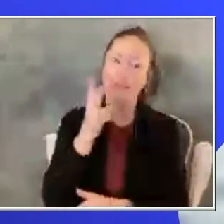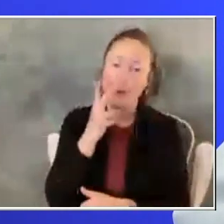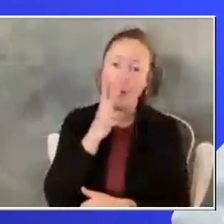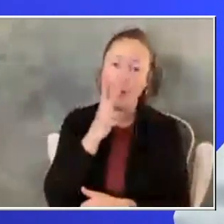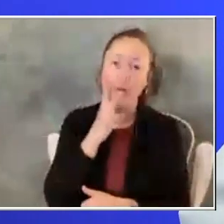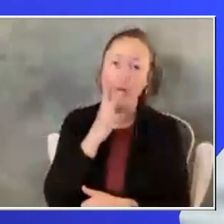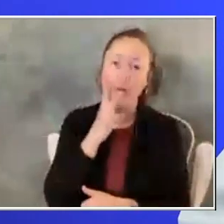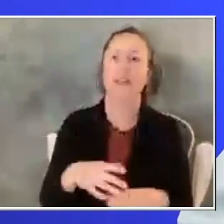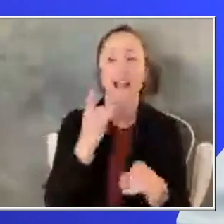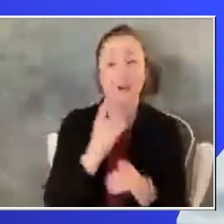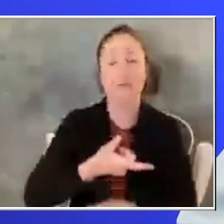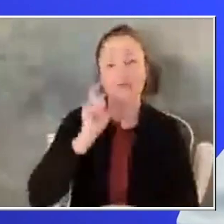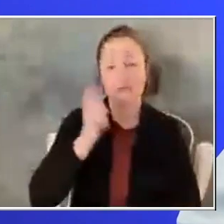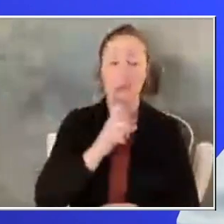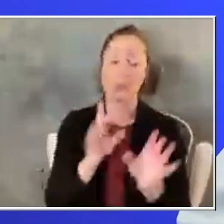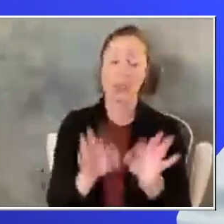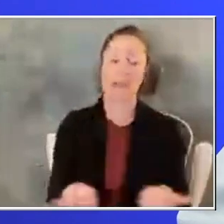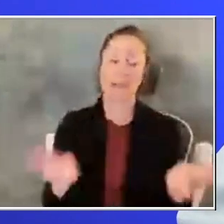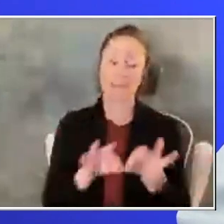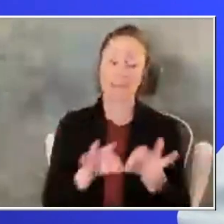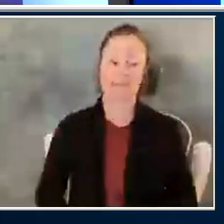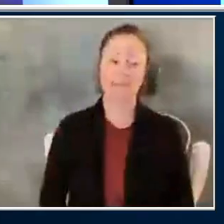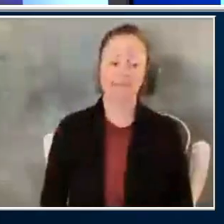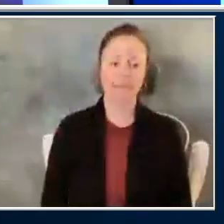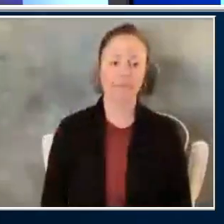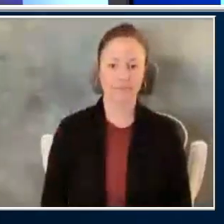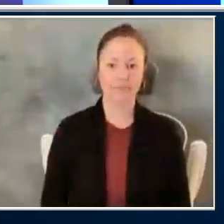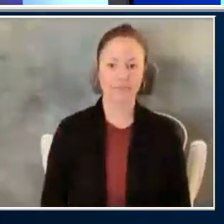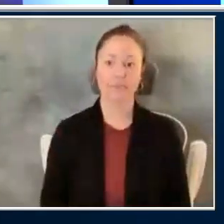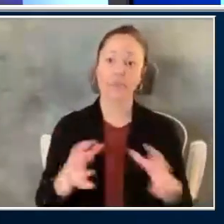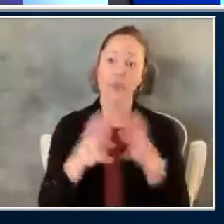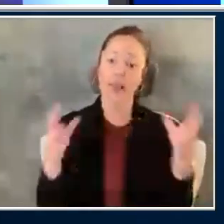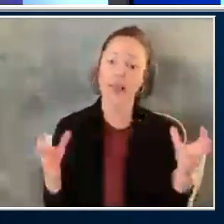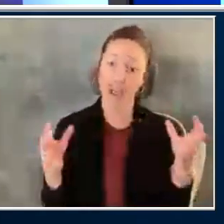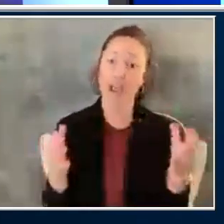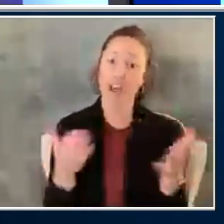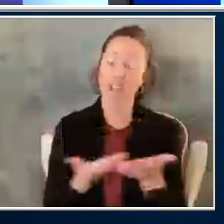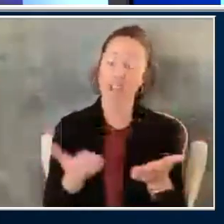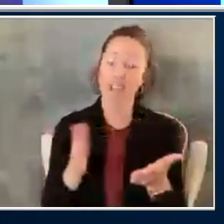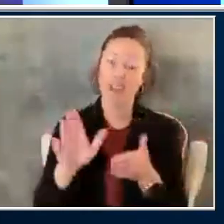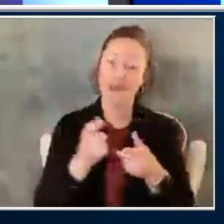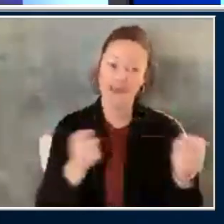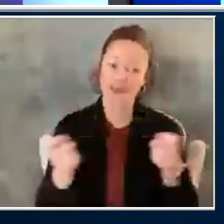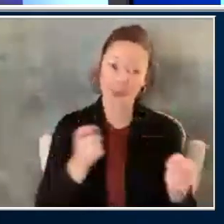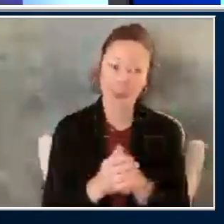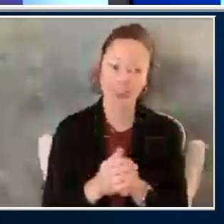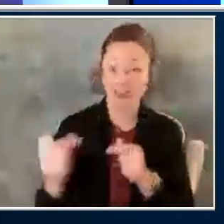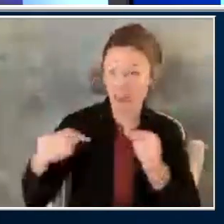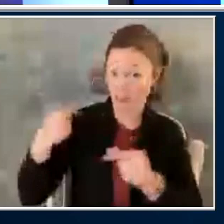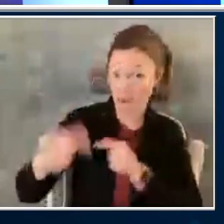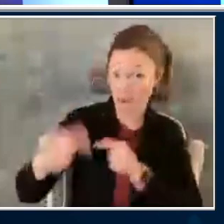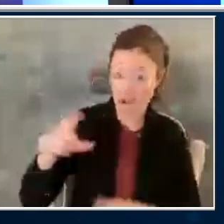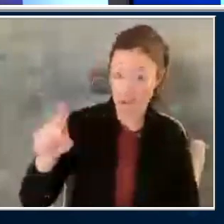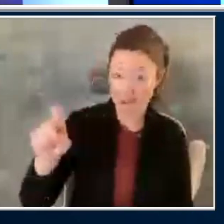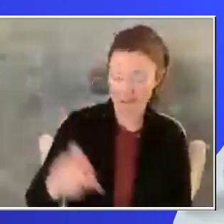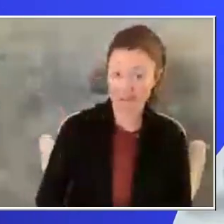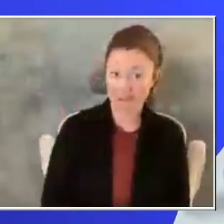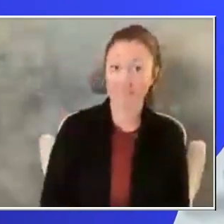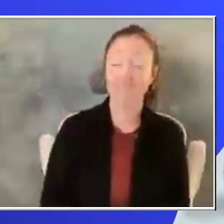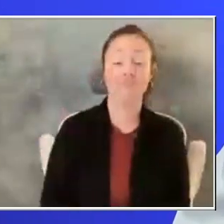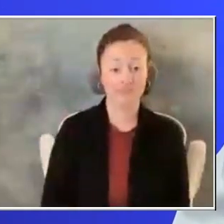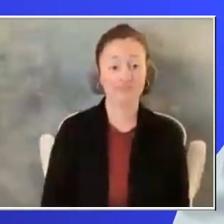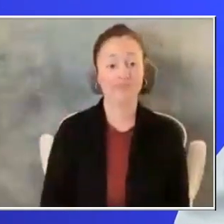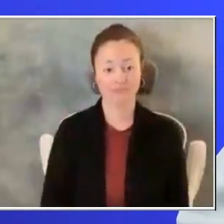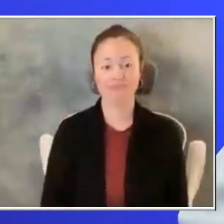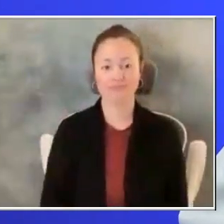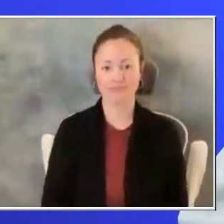those things are really important. So a lot in your control. What about not in your control? Is it genetic? There are definitely genetic